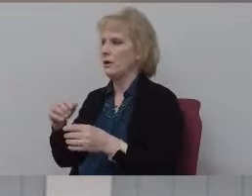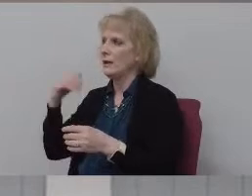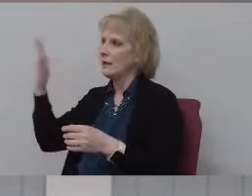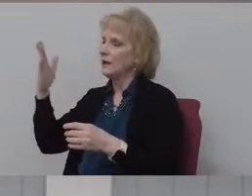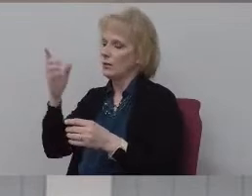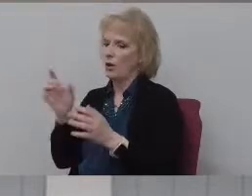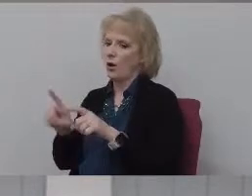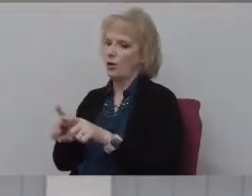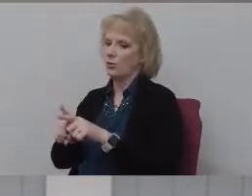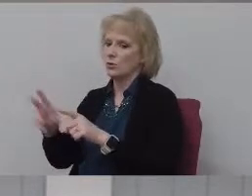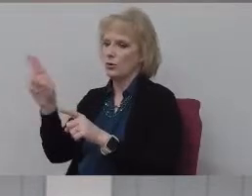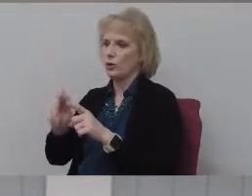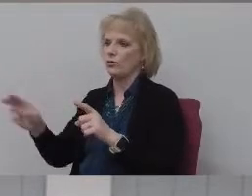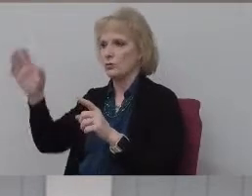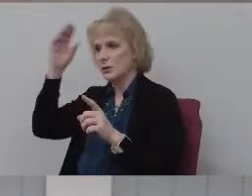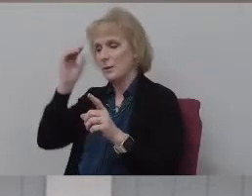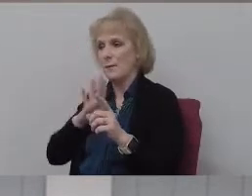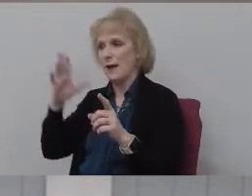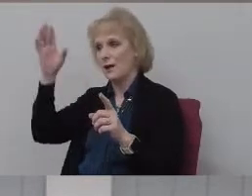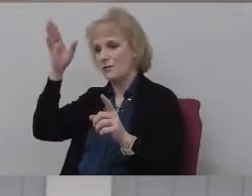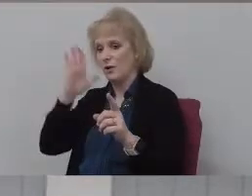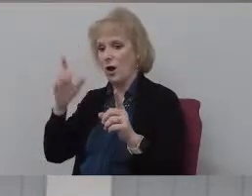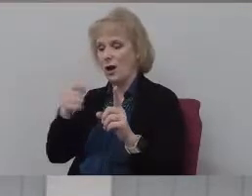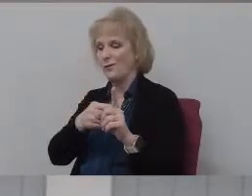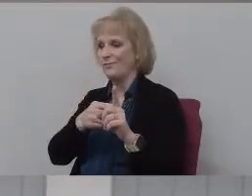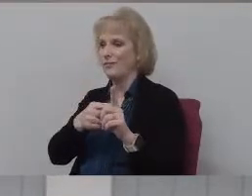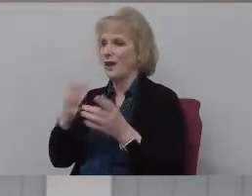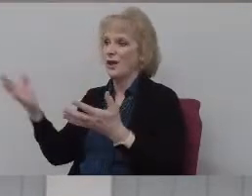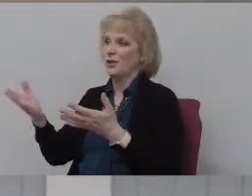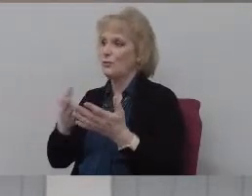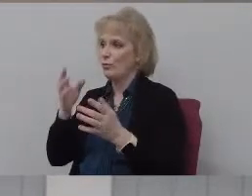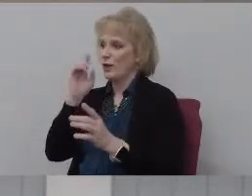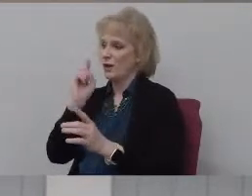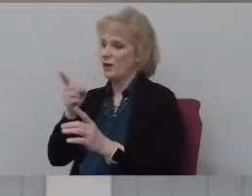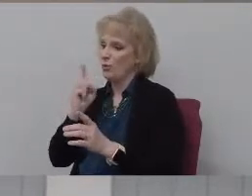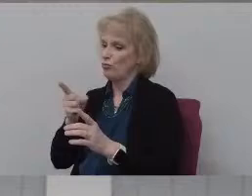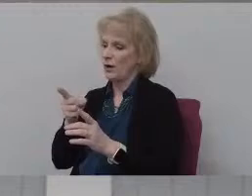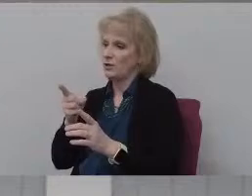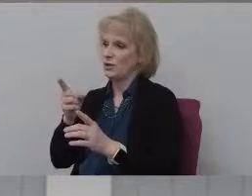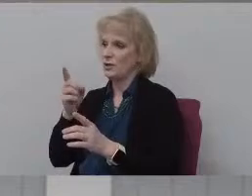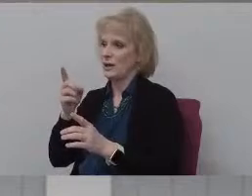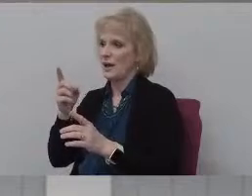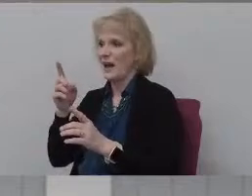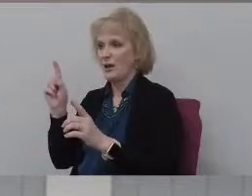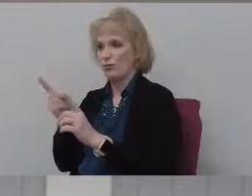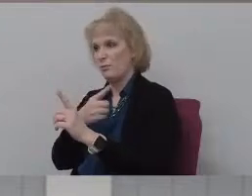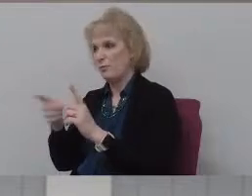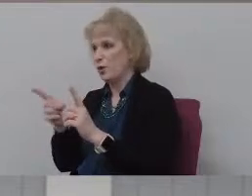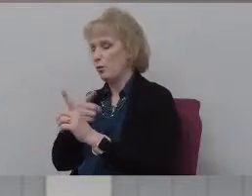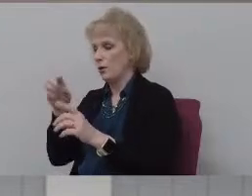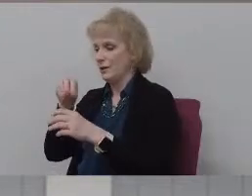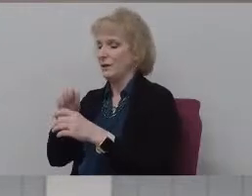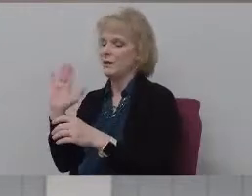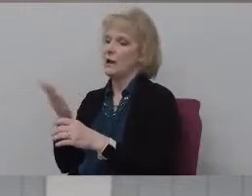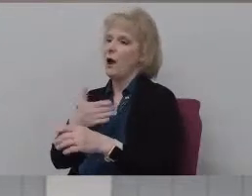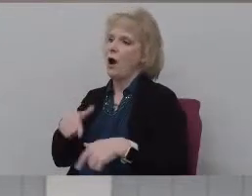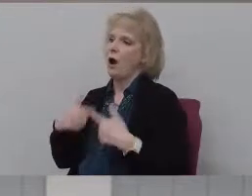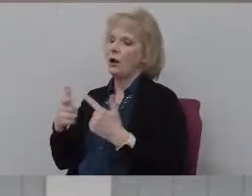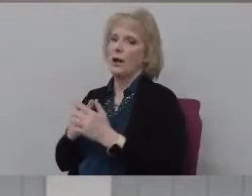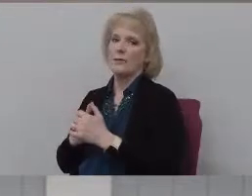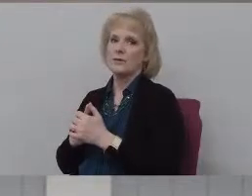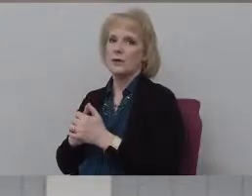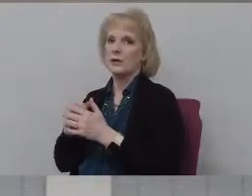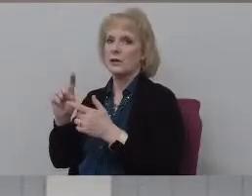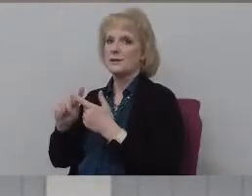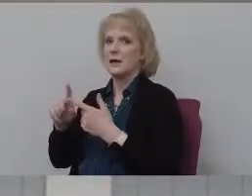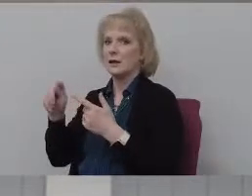to bring correction and rebuke in our lives. 2 Timothy chapter 4, verse 1 through 3,